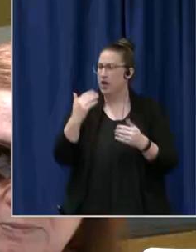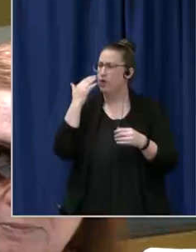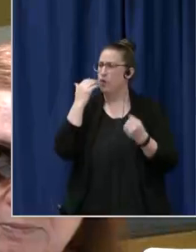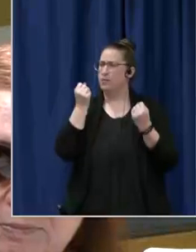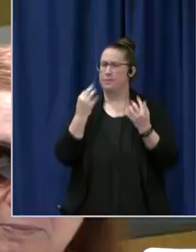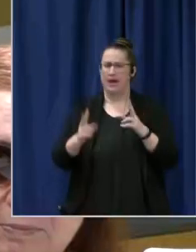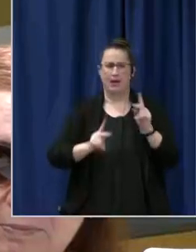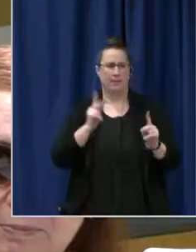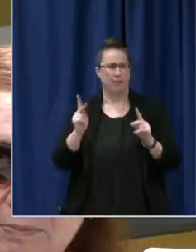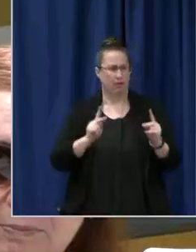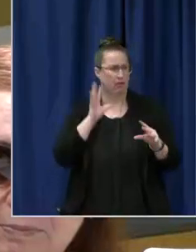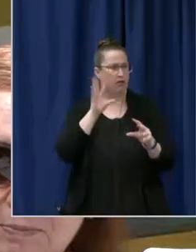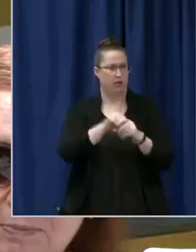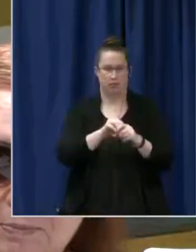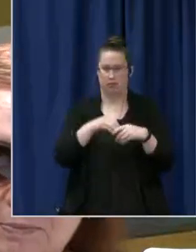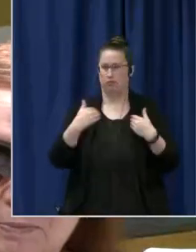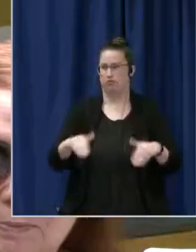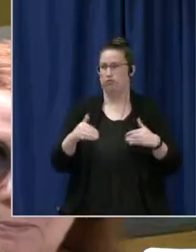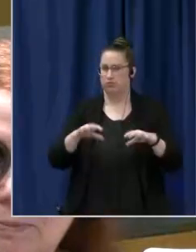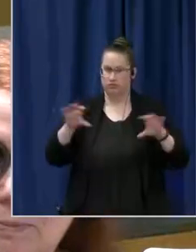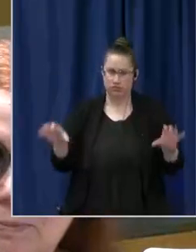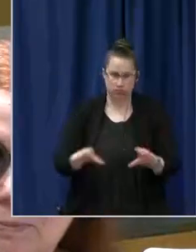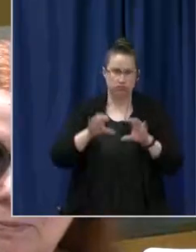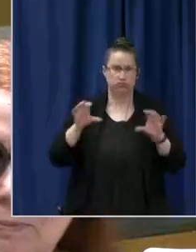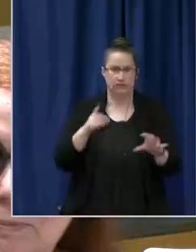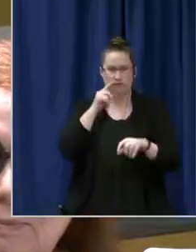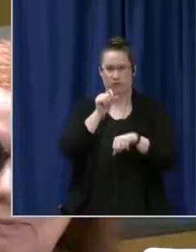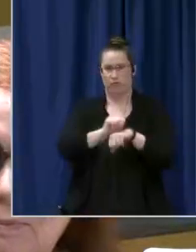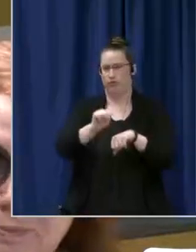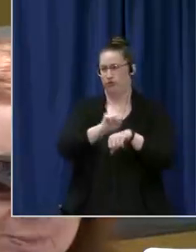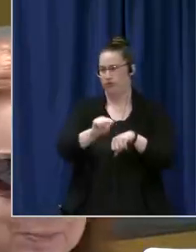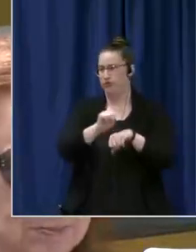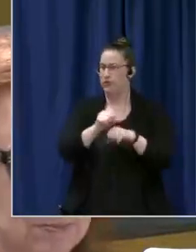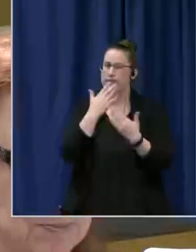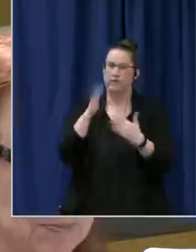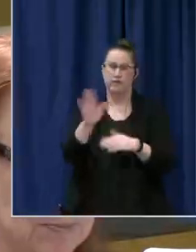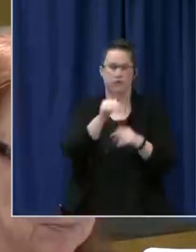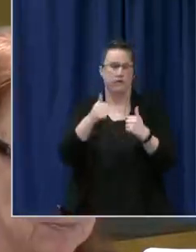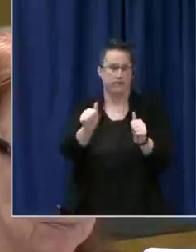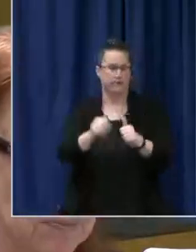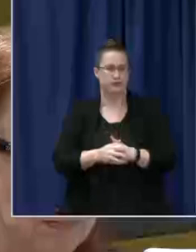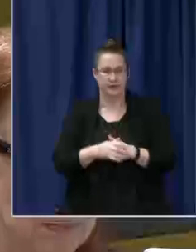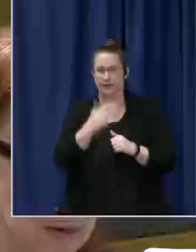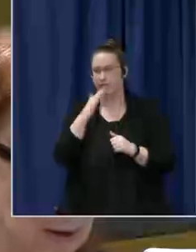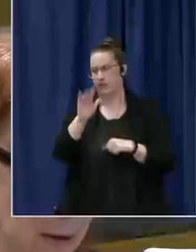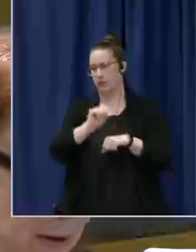that participated in this effort, and so we thank you for that.